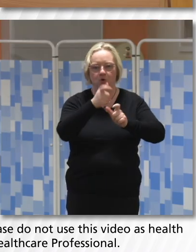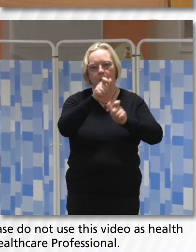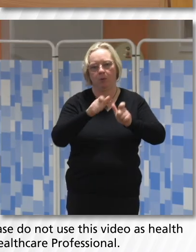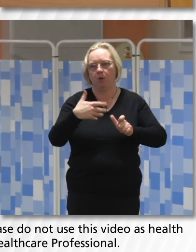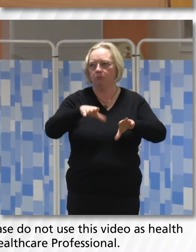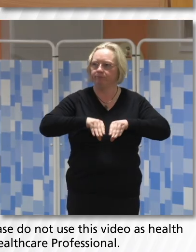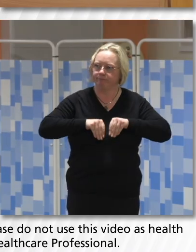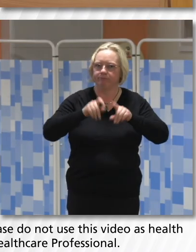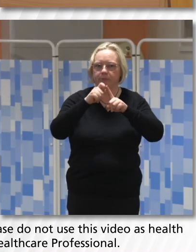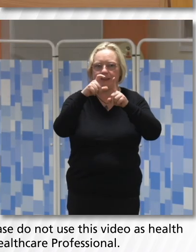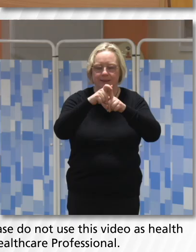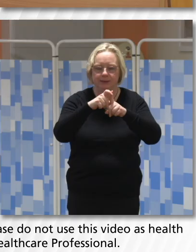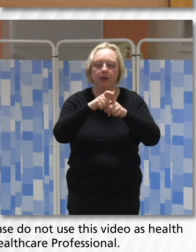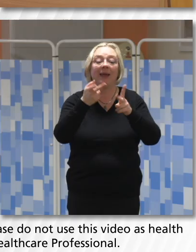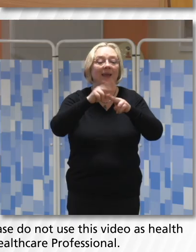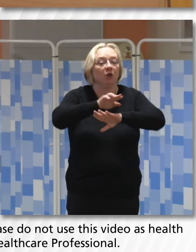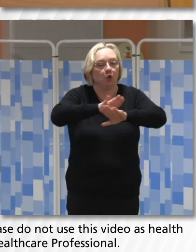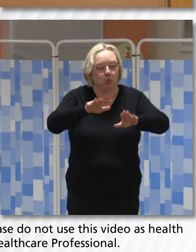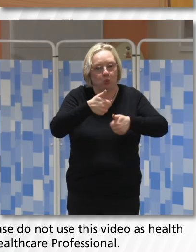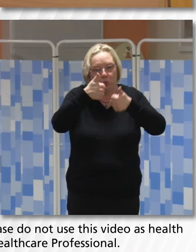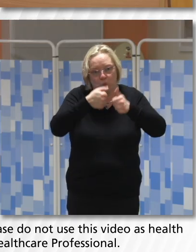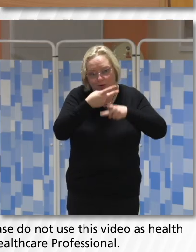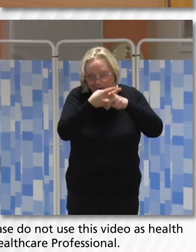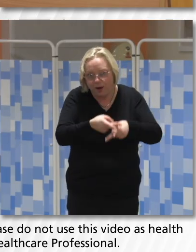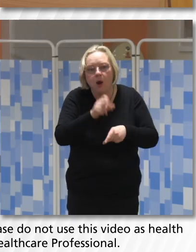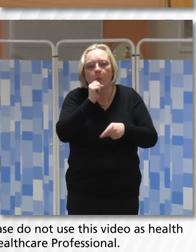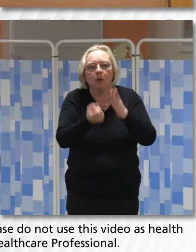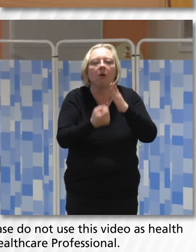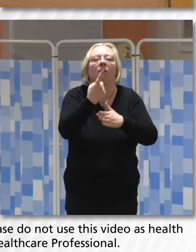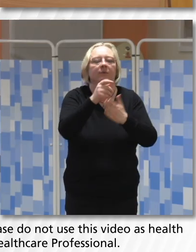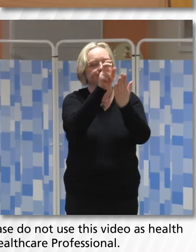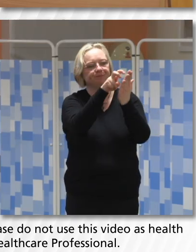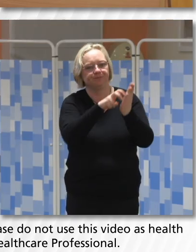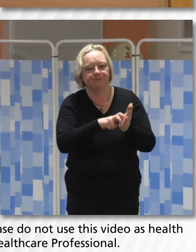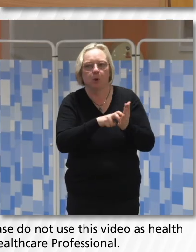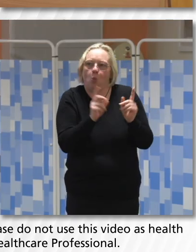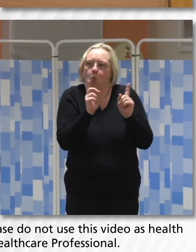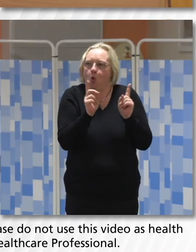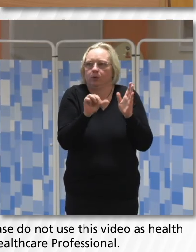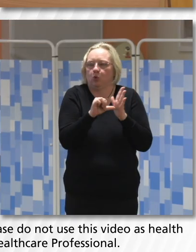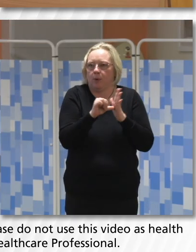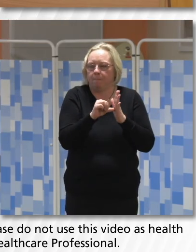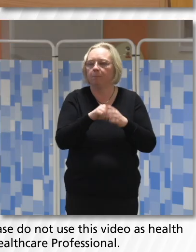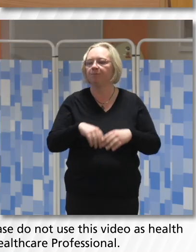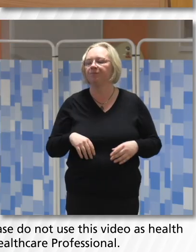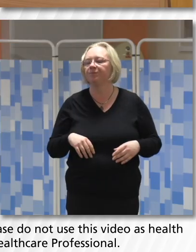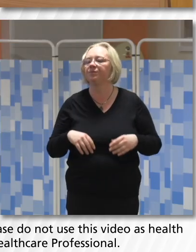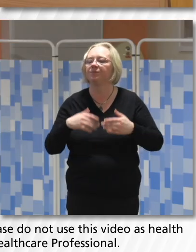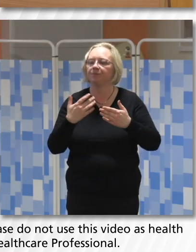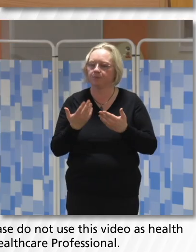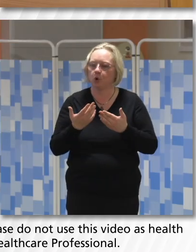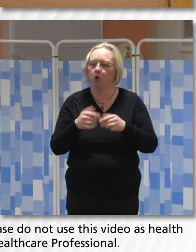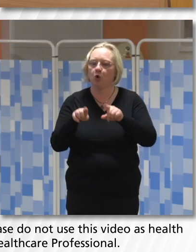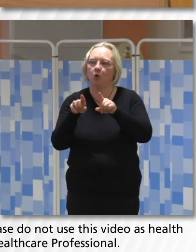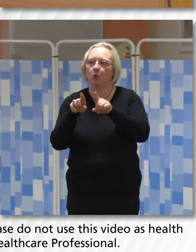services are missing. And once a year, we run a patient symposium. So we run on a Saturday,